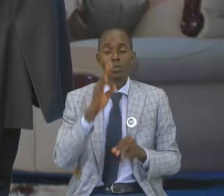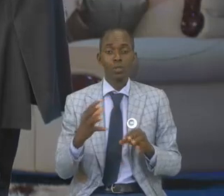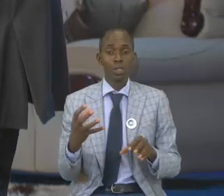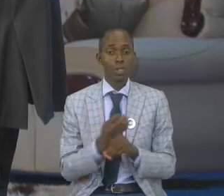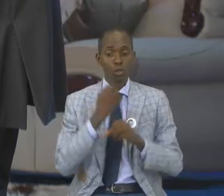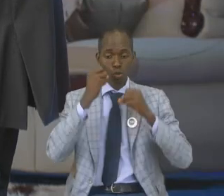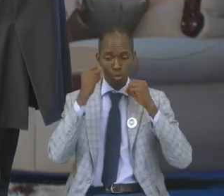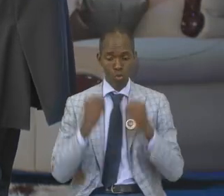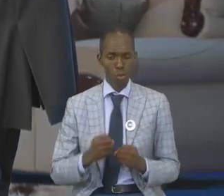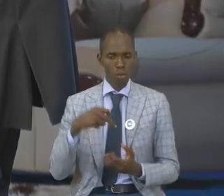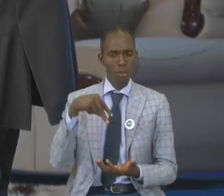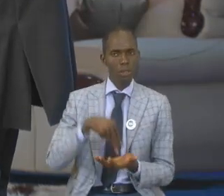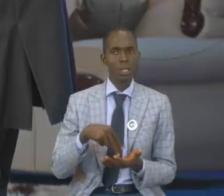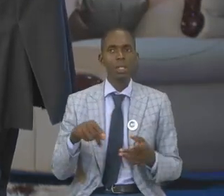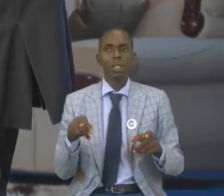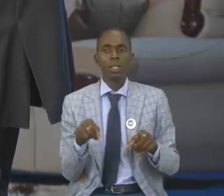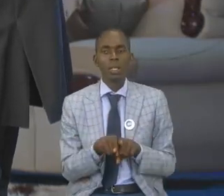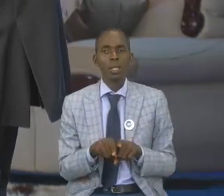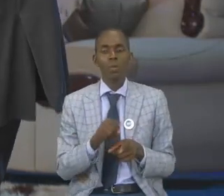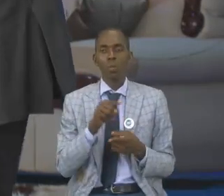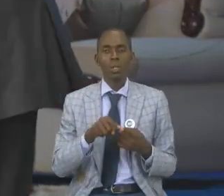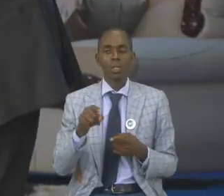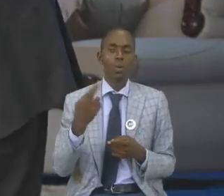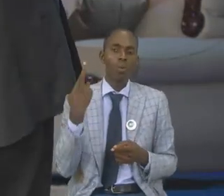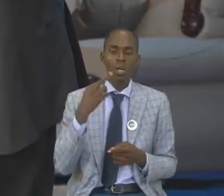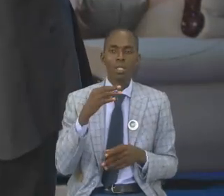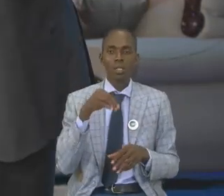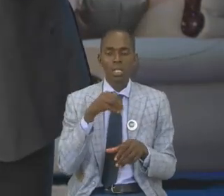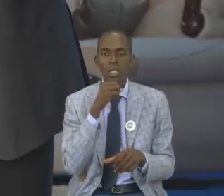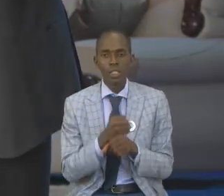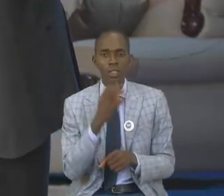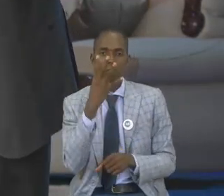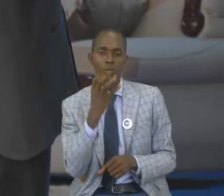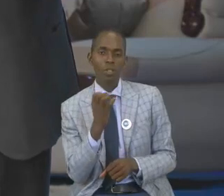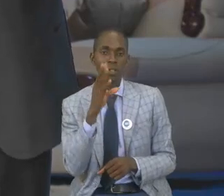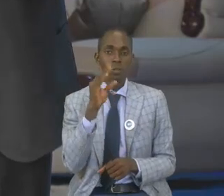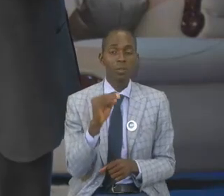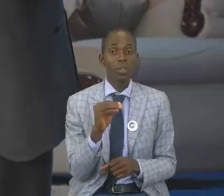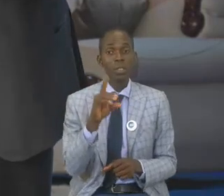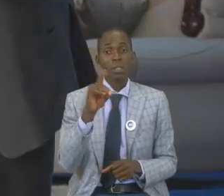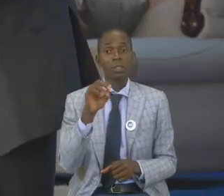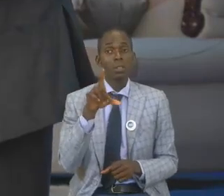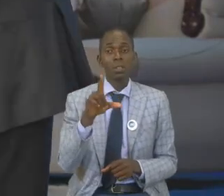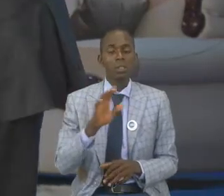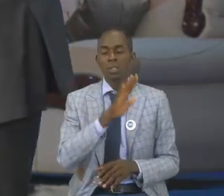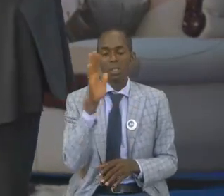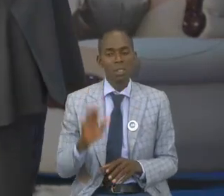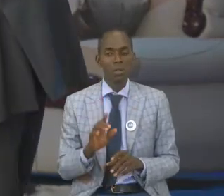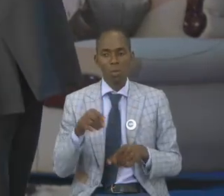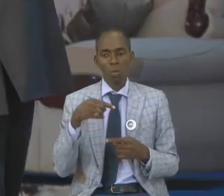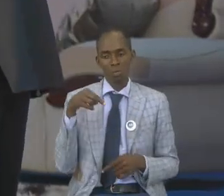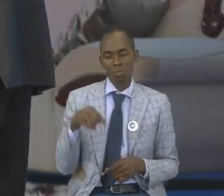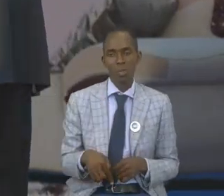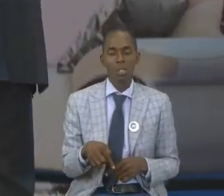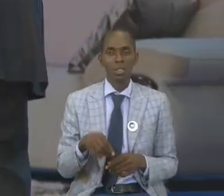stand like they took when they're in their 40s, in their 50s. Daniel did not soft pedal. Daniel